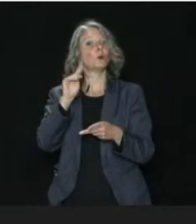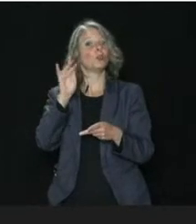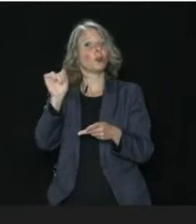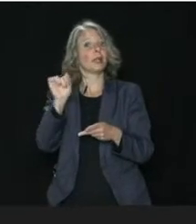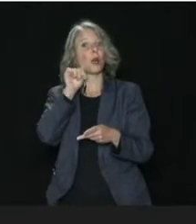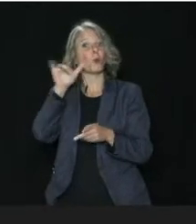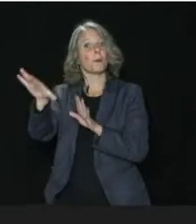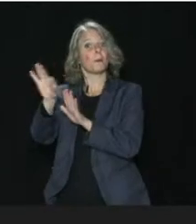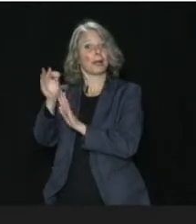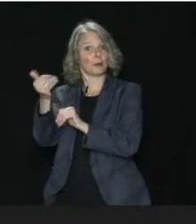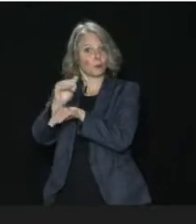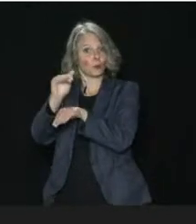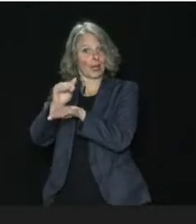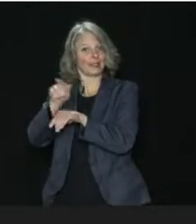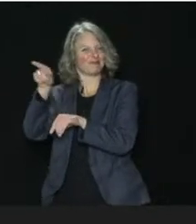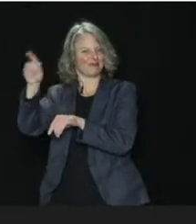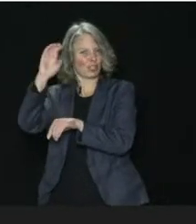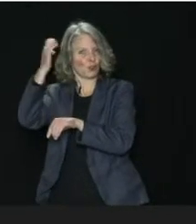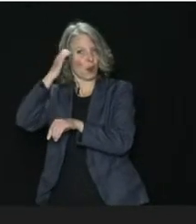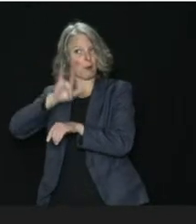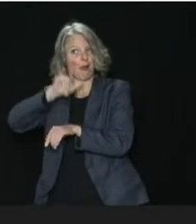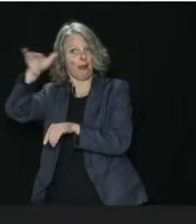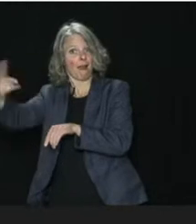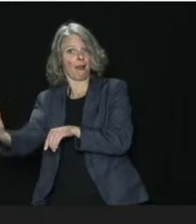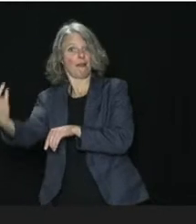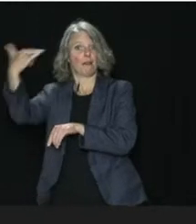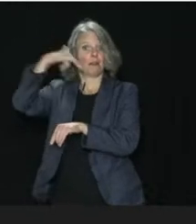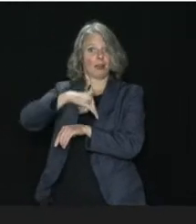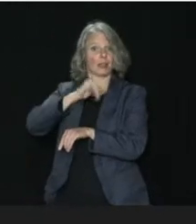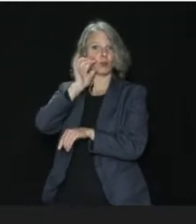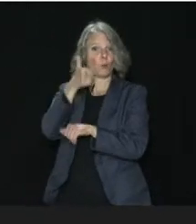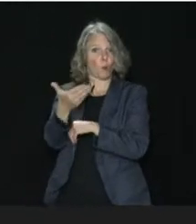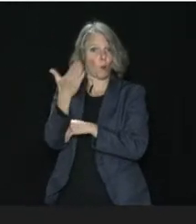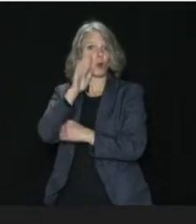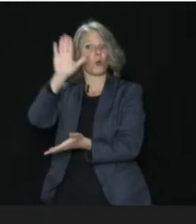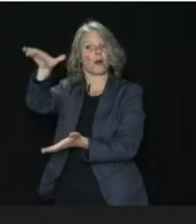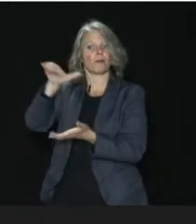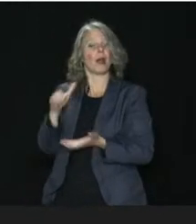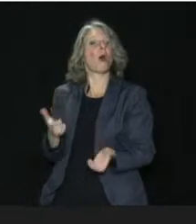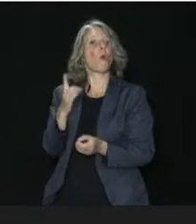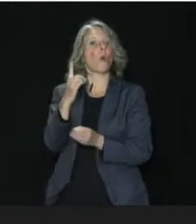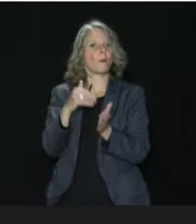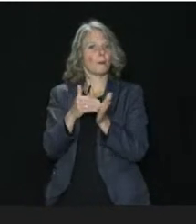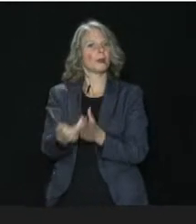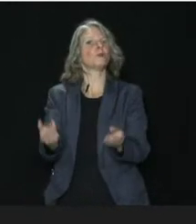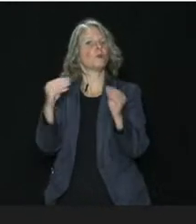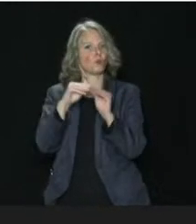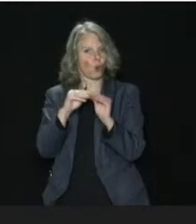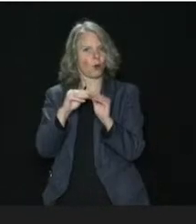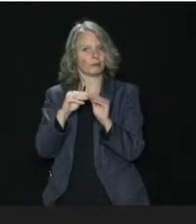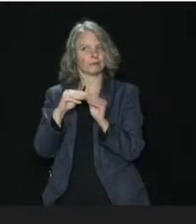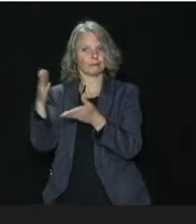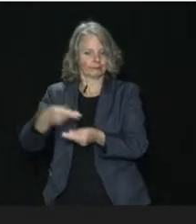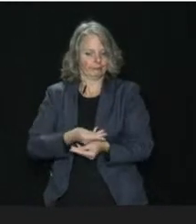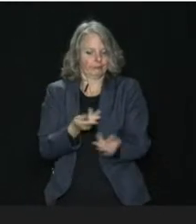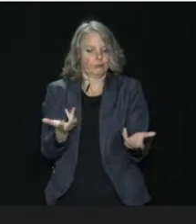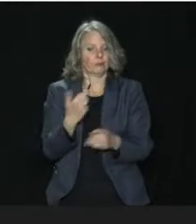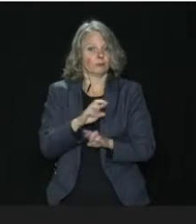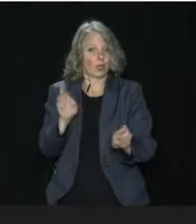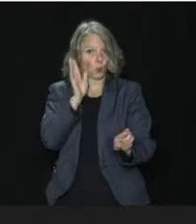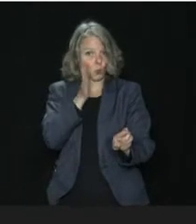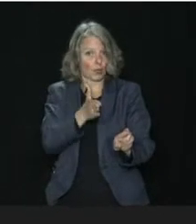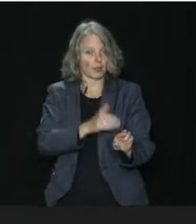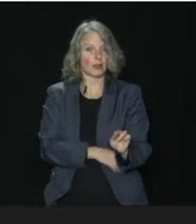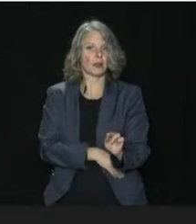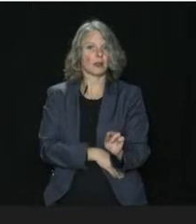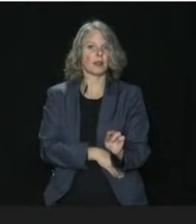next shipment tonight in Europe, and by tomorrow morning, 1 million Moderna doses will be on the ground in Canada.